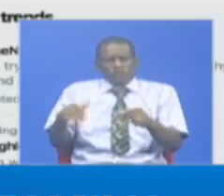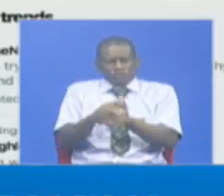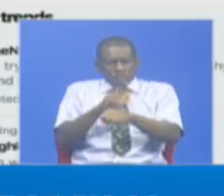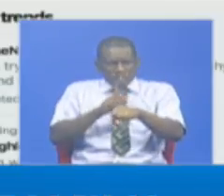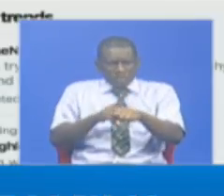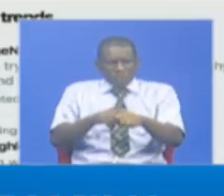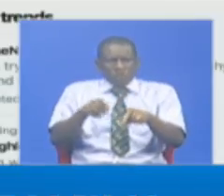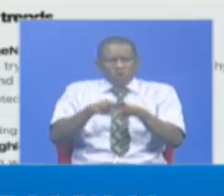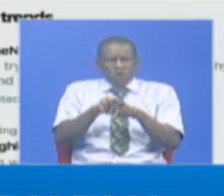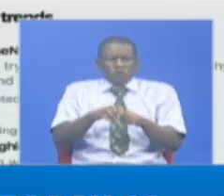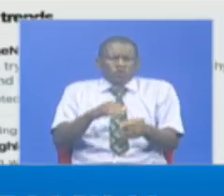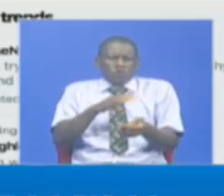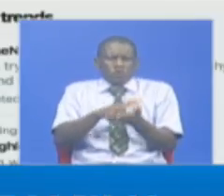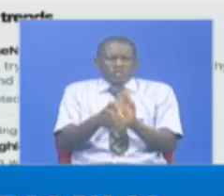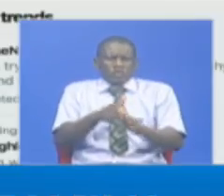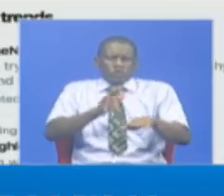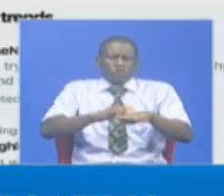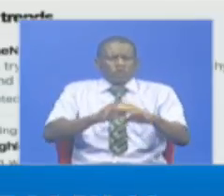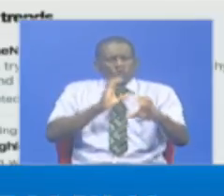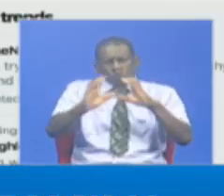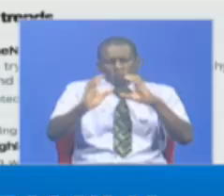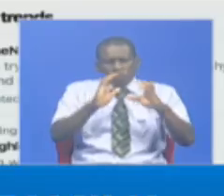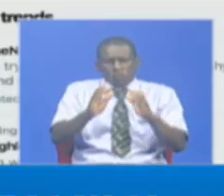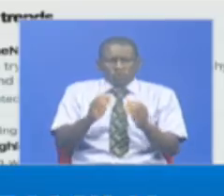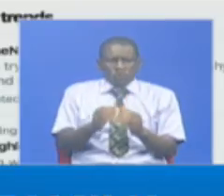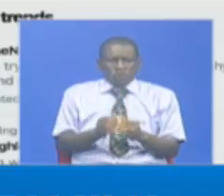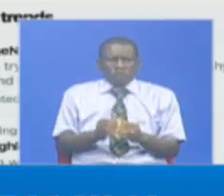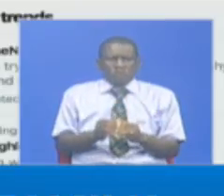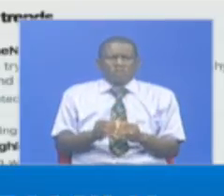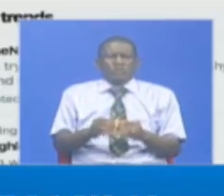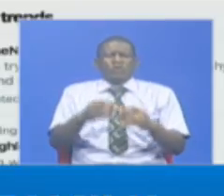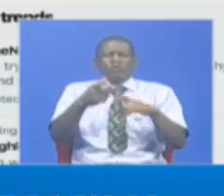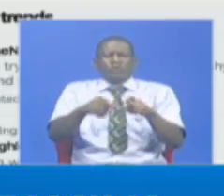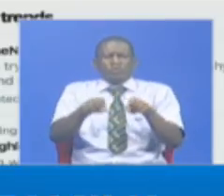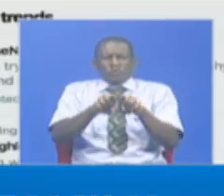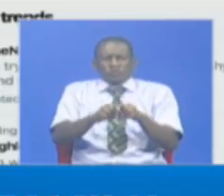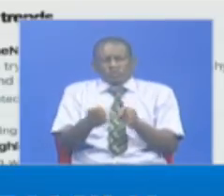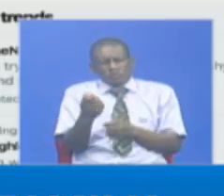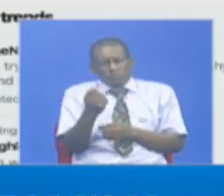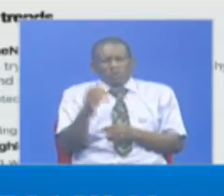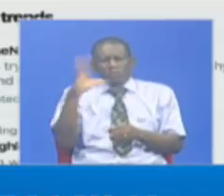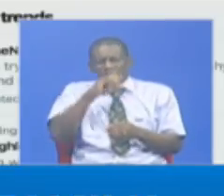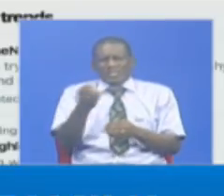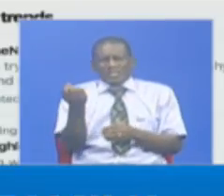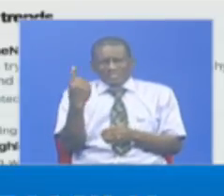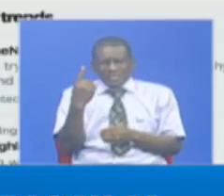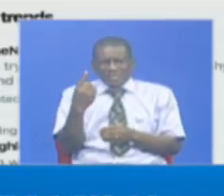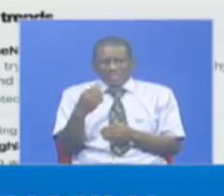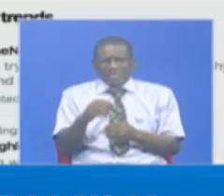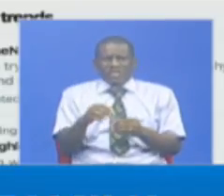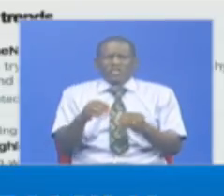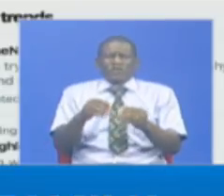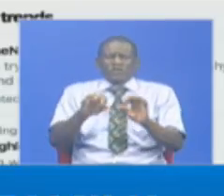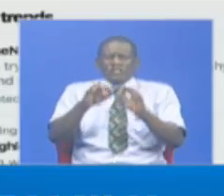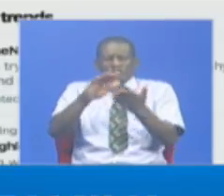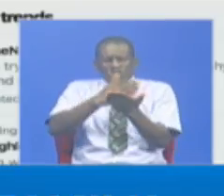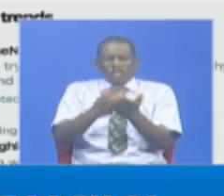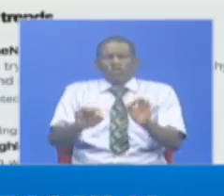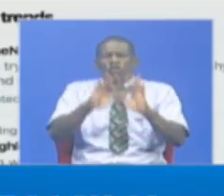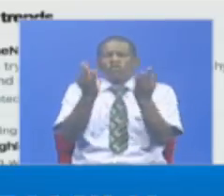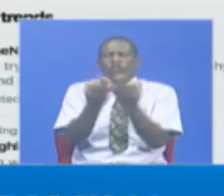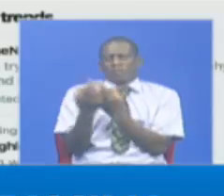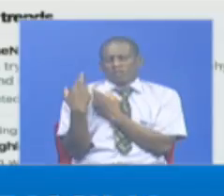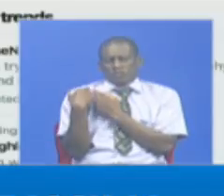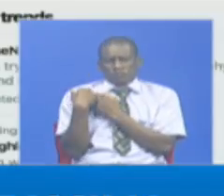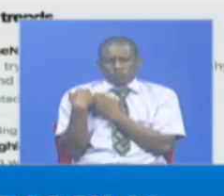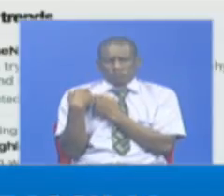in absence of proper communication, a fight emerges from even a slight misunderstanding. Imbalanced sharing of family responsibility or